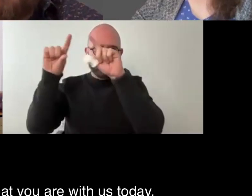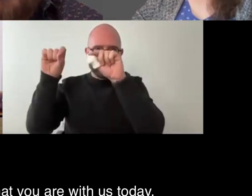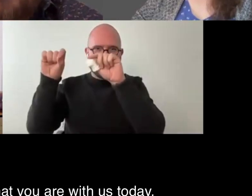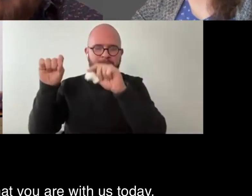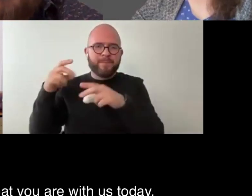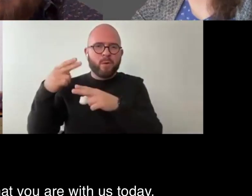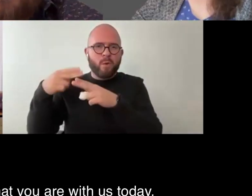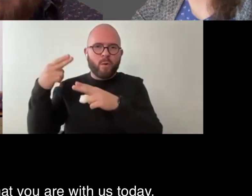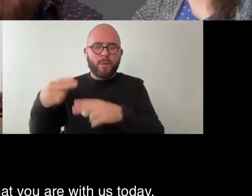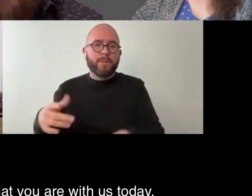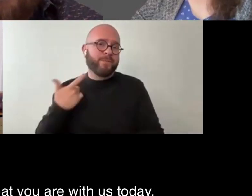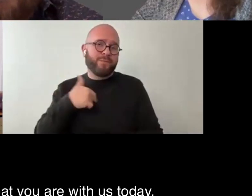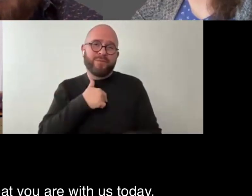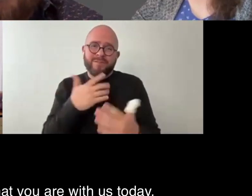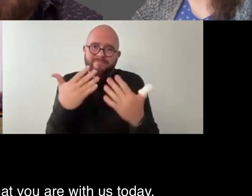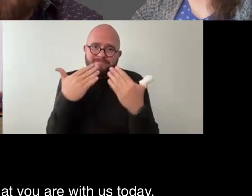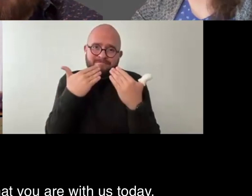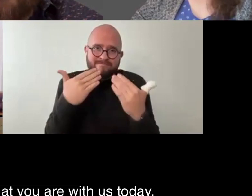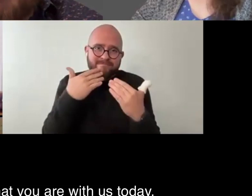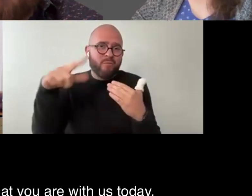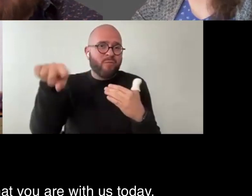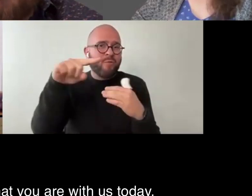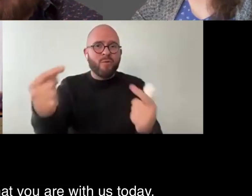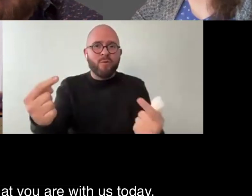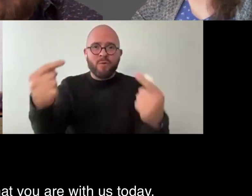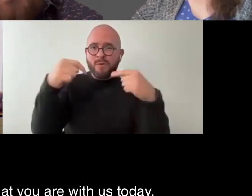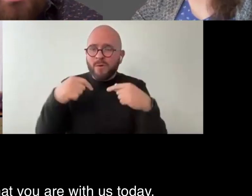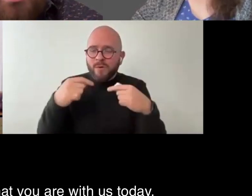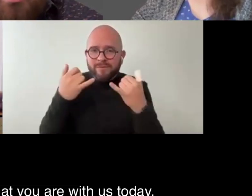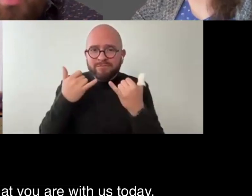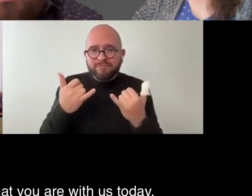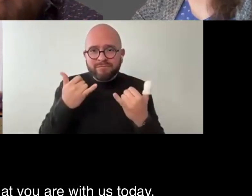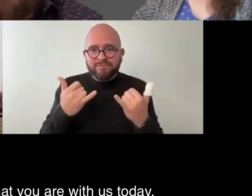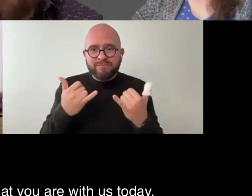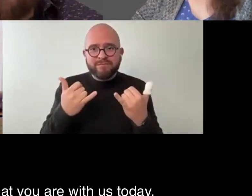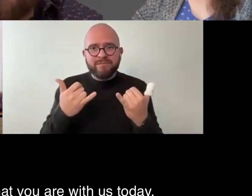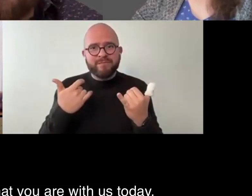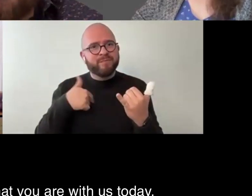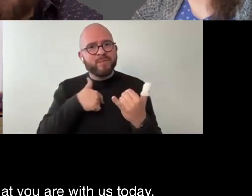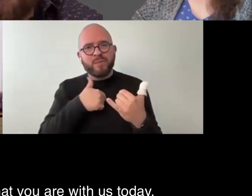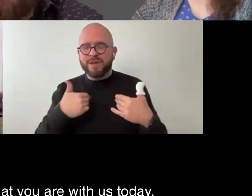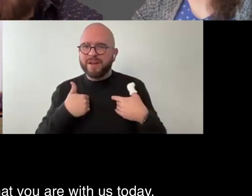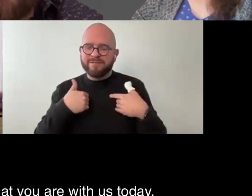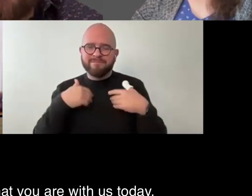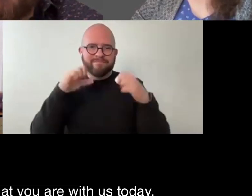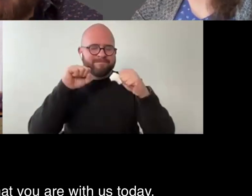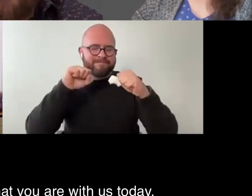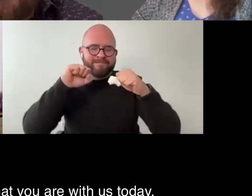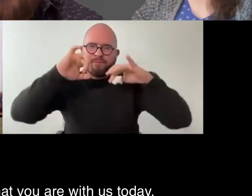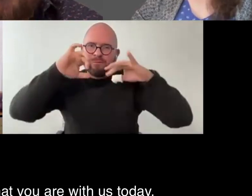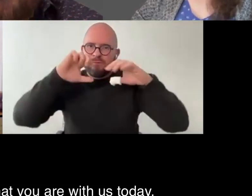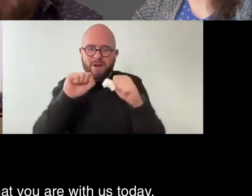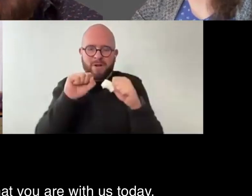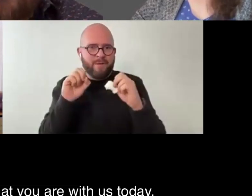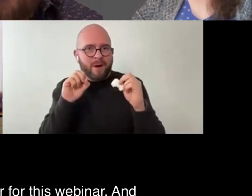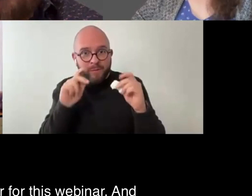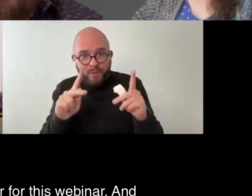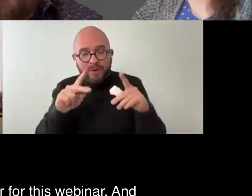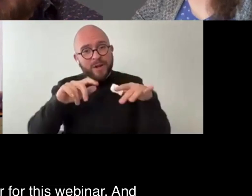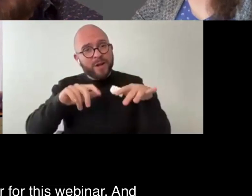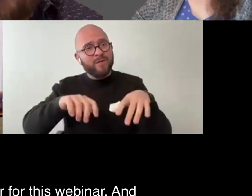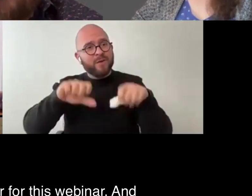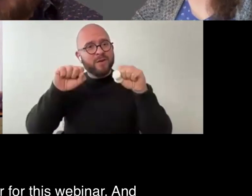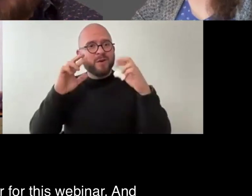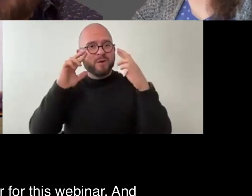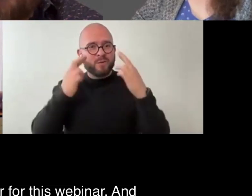that you are with us today. We have the tremendous opportunity of hosting Rabbi Dr.